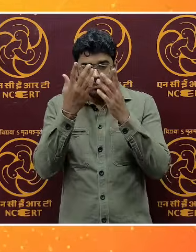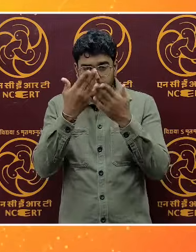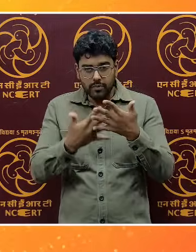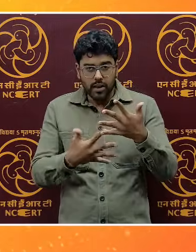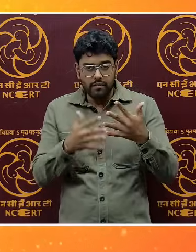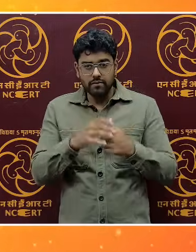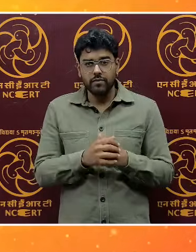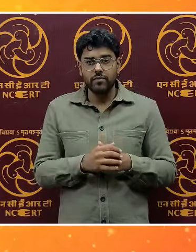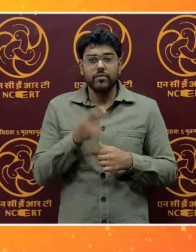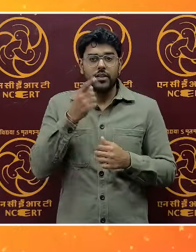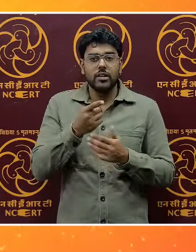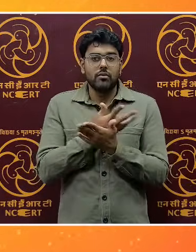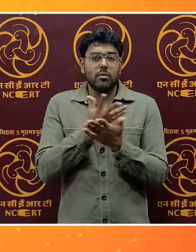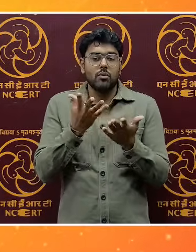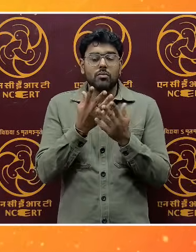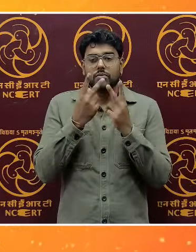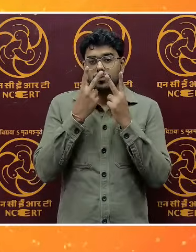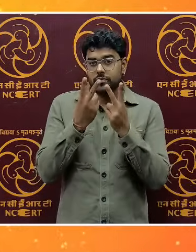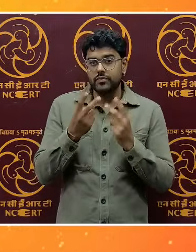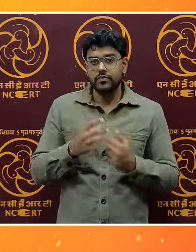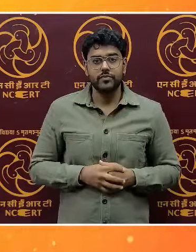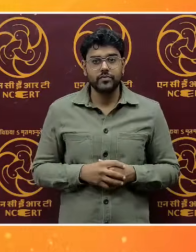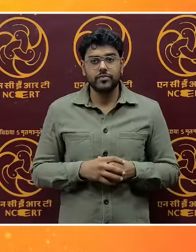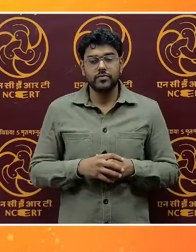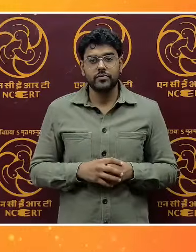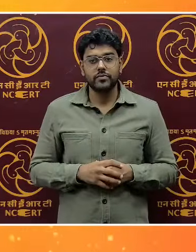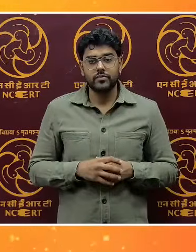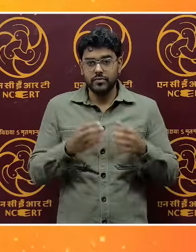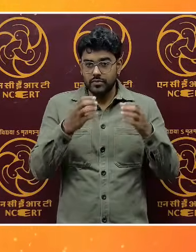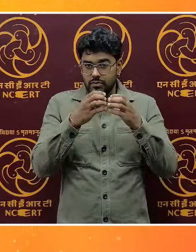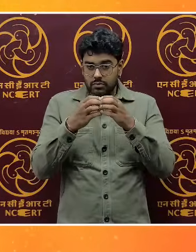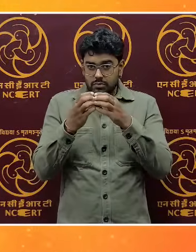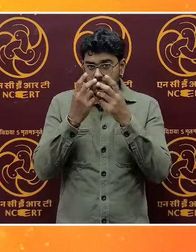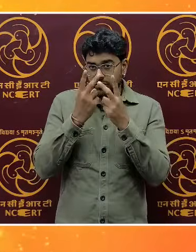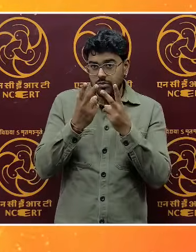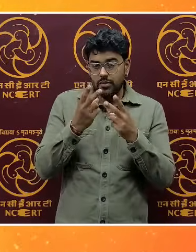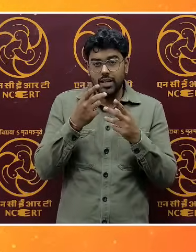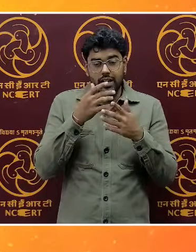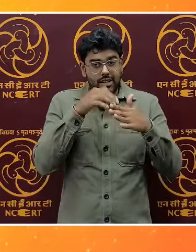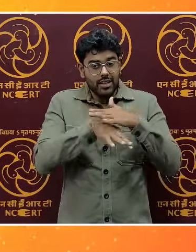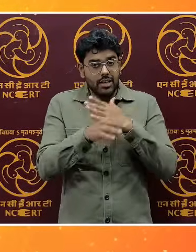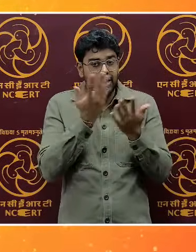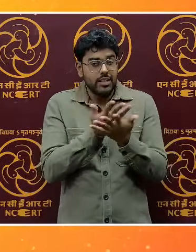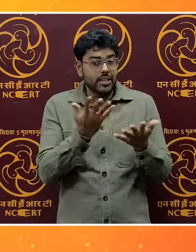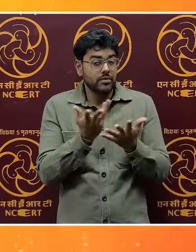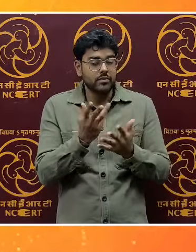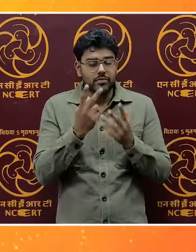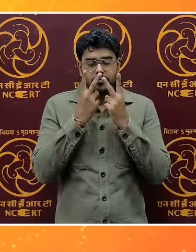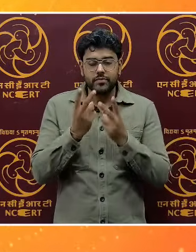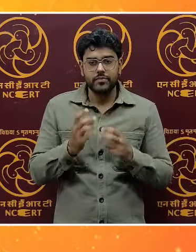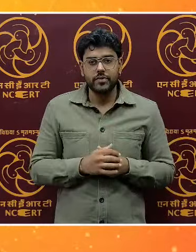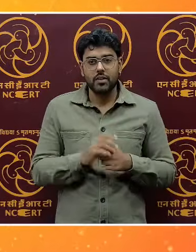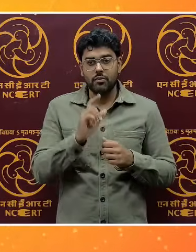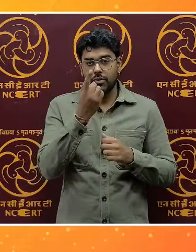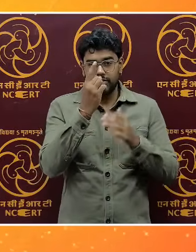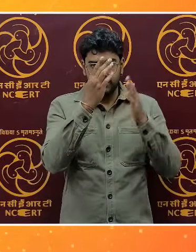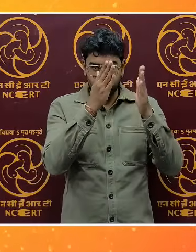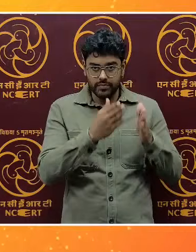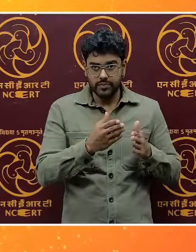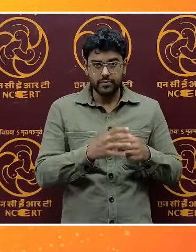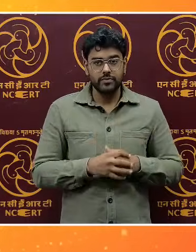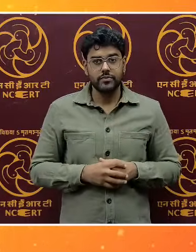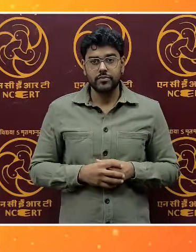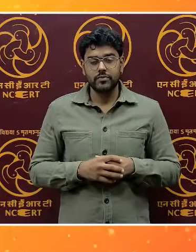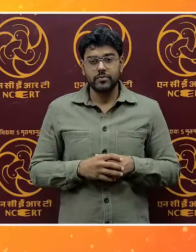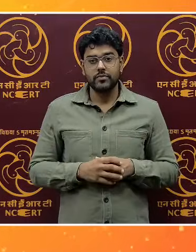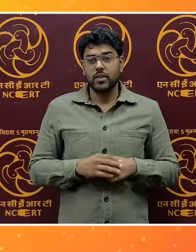the elements, will quickly see that what all sort of properties they are having. So first is, we have told that